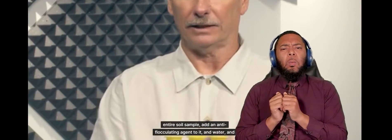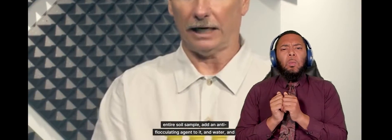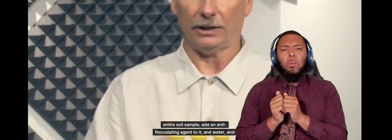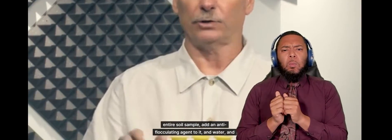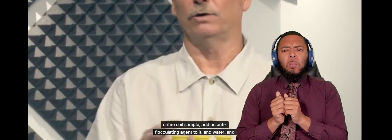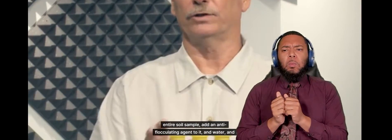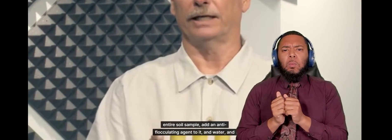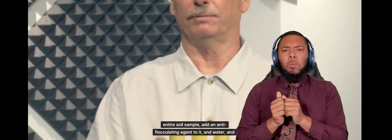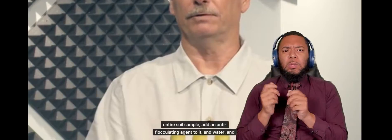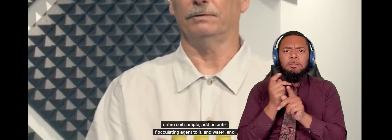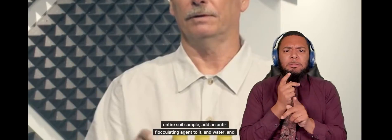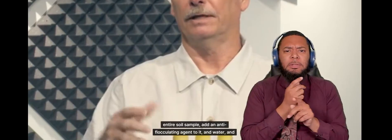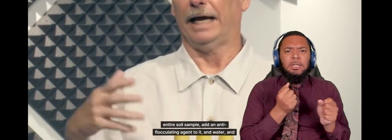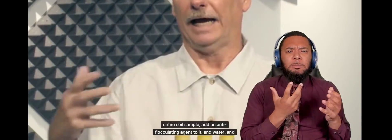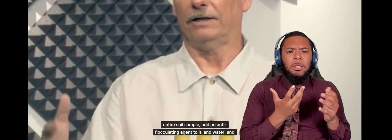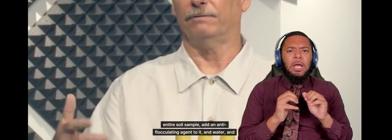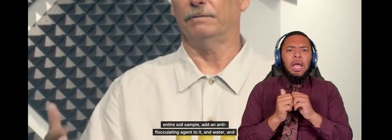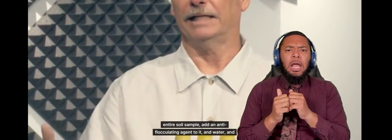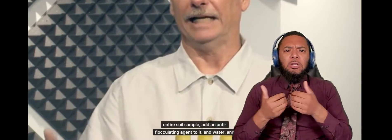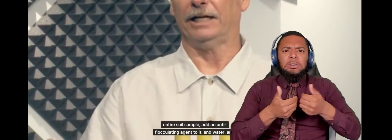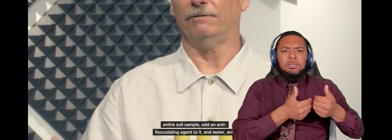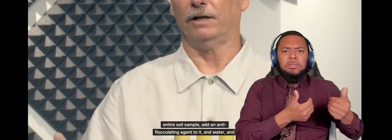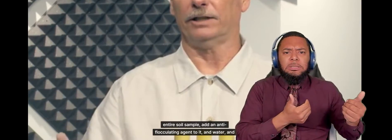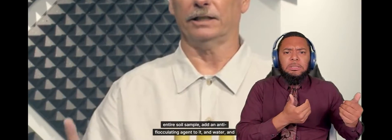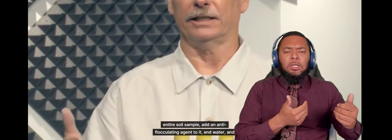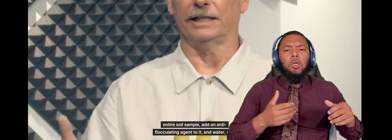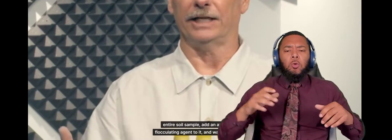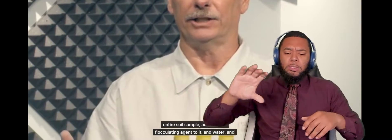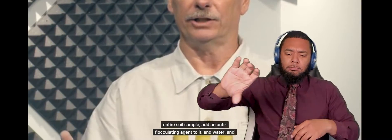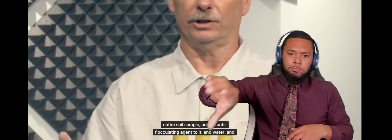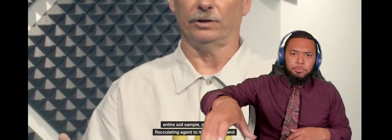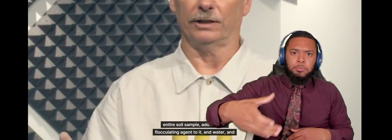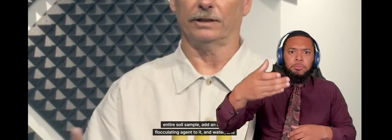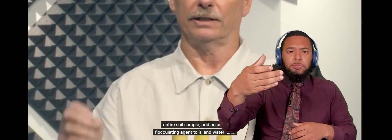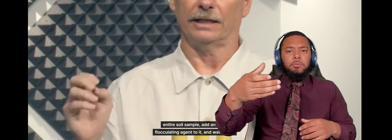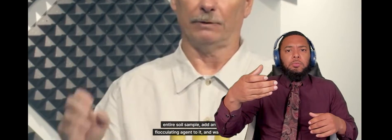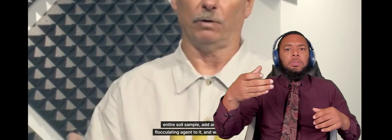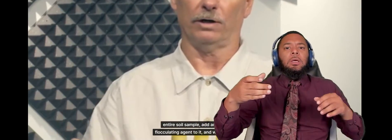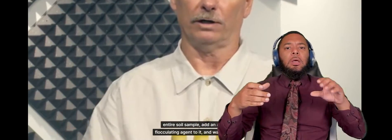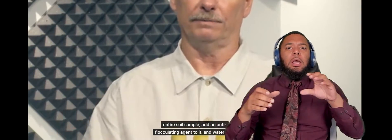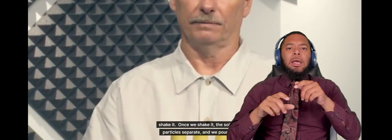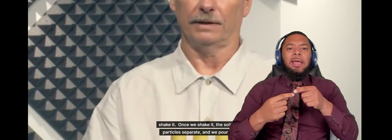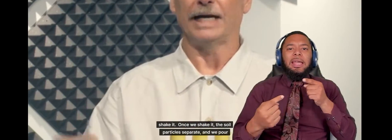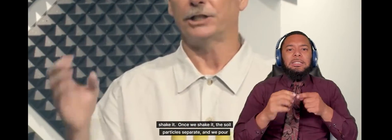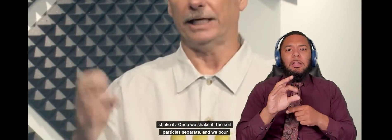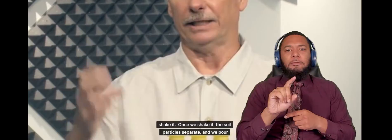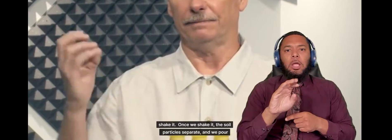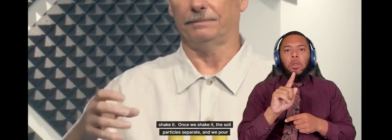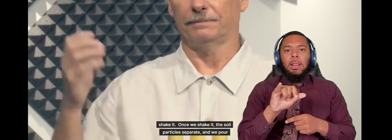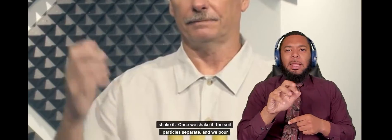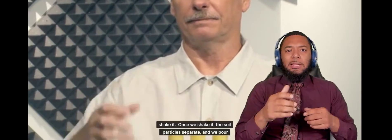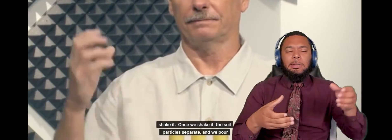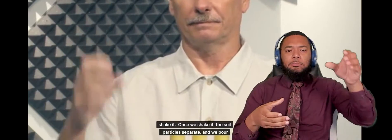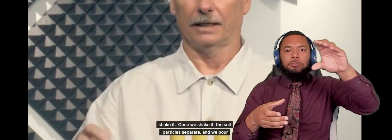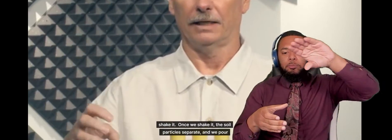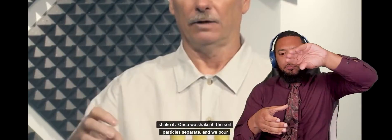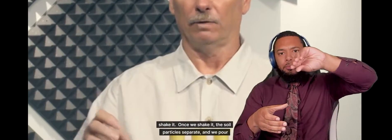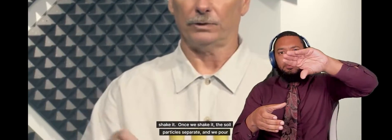take the entire soil sample, add an anti-flocculating agent to it and water, and shake it.